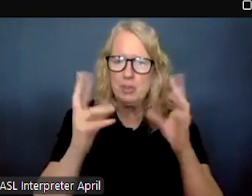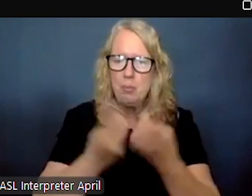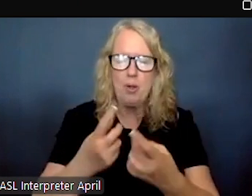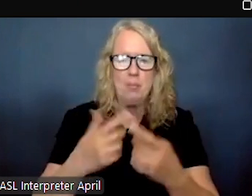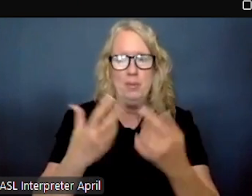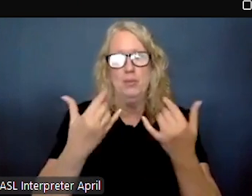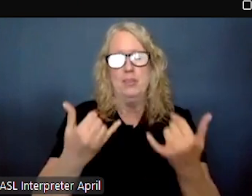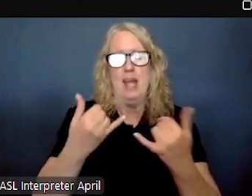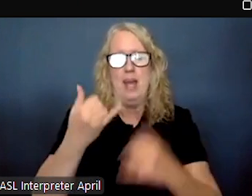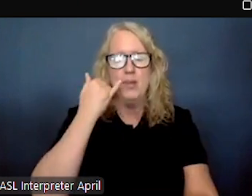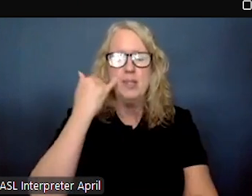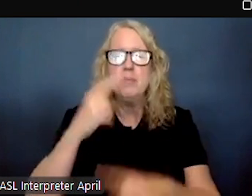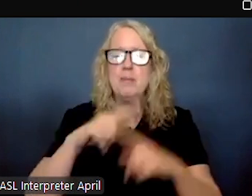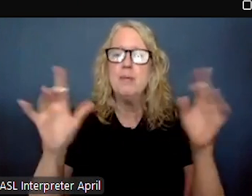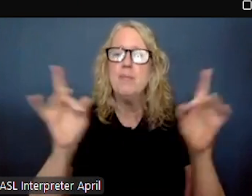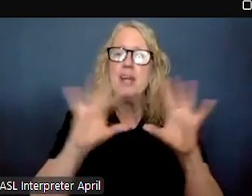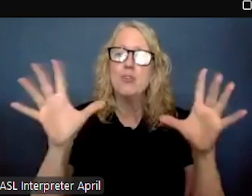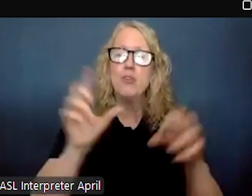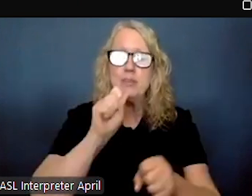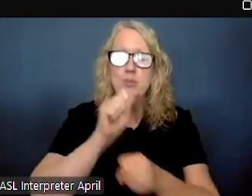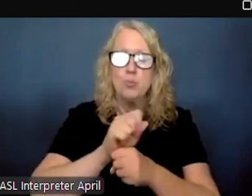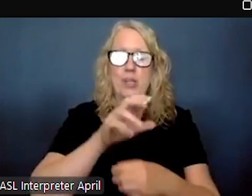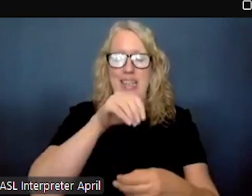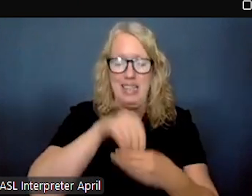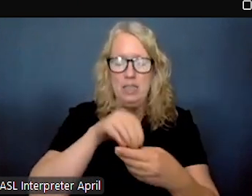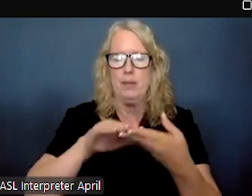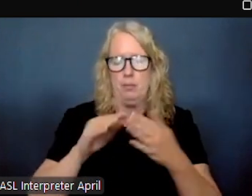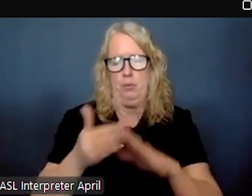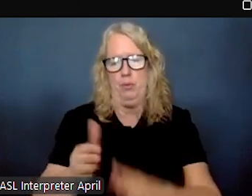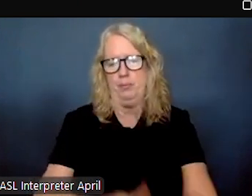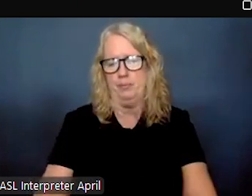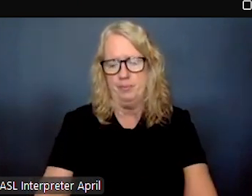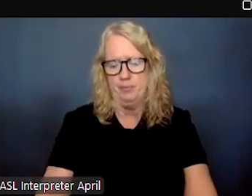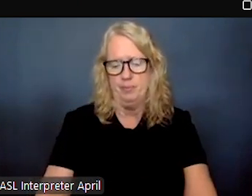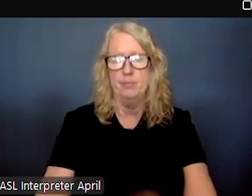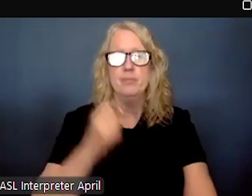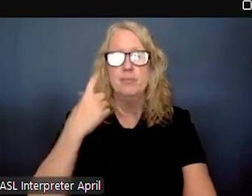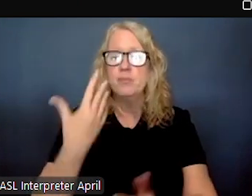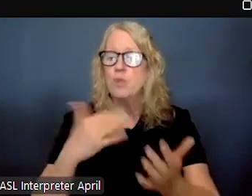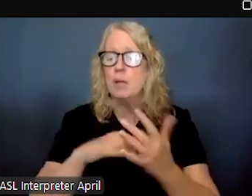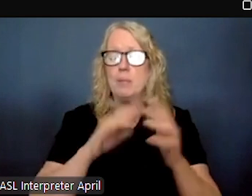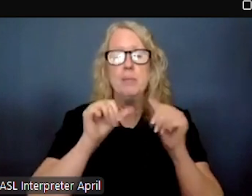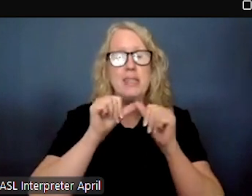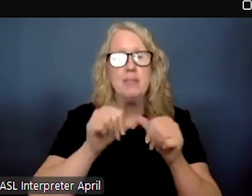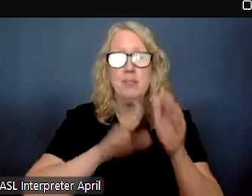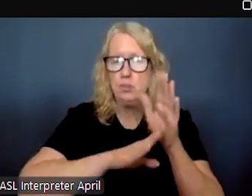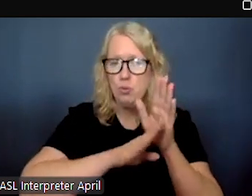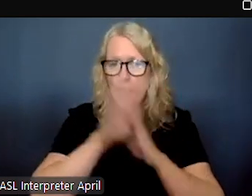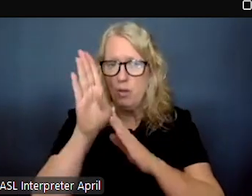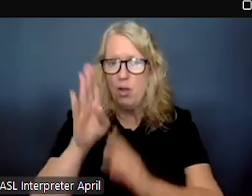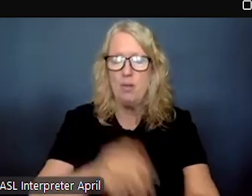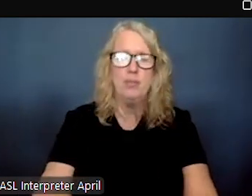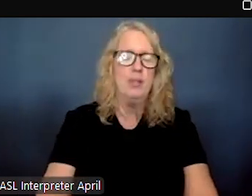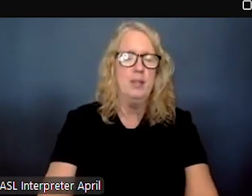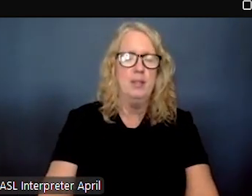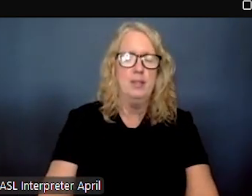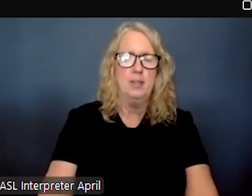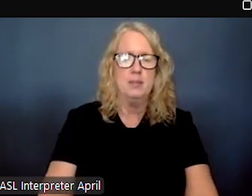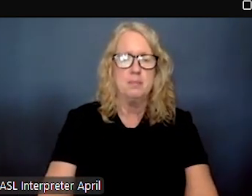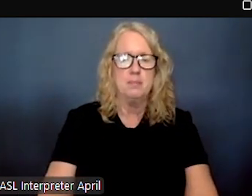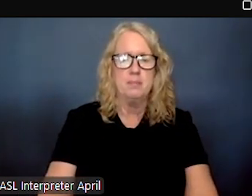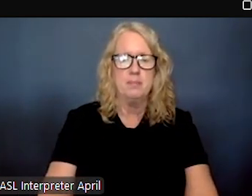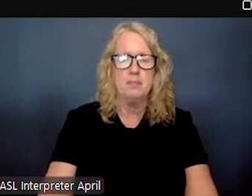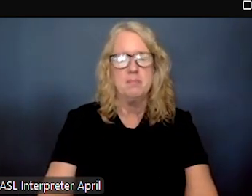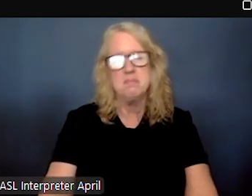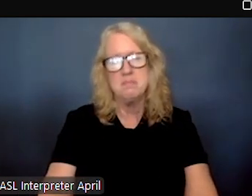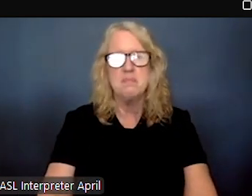imagining crisis work in the community. And so, so again, it continued to evolve. And then probably about a